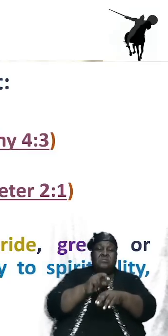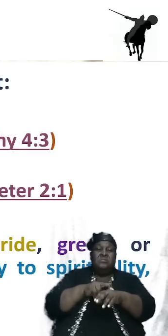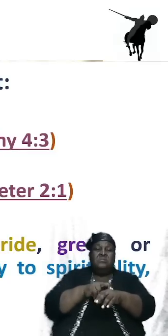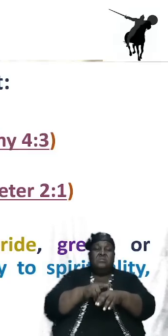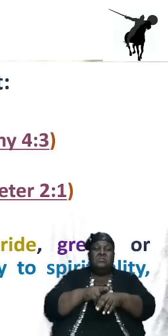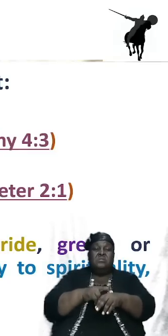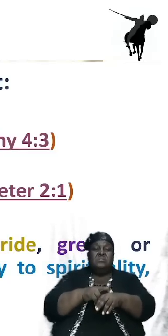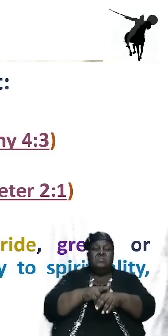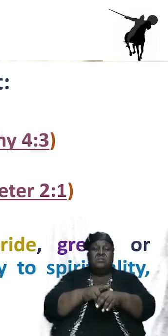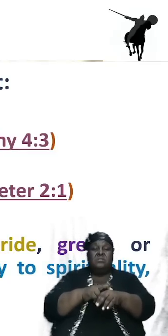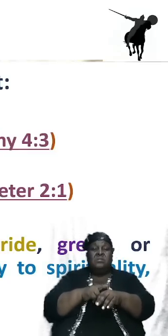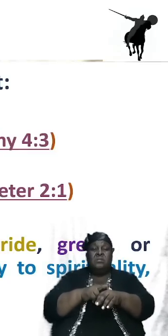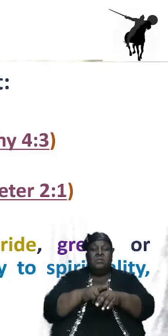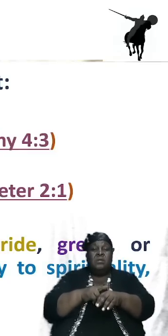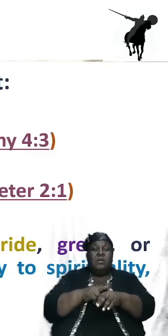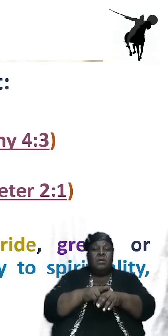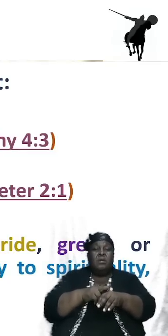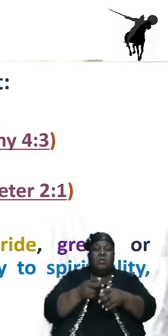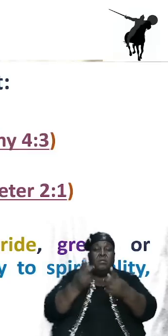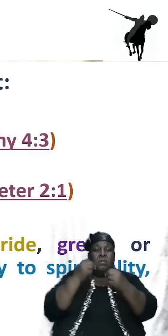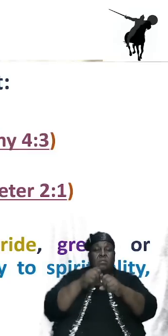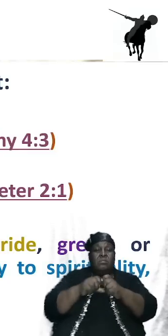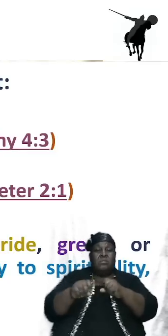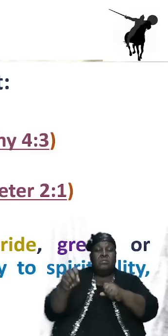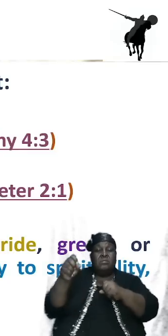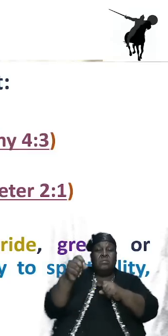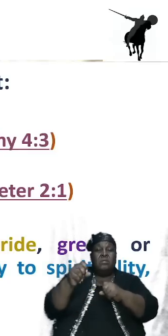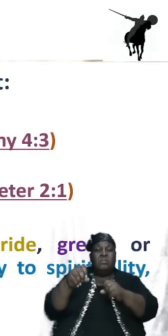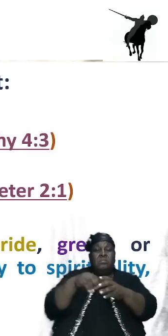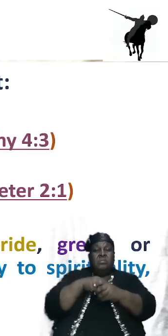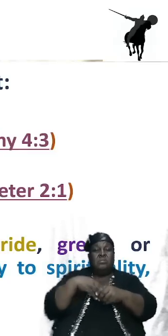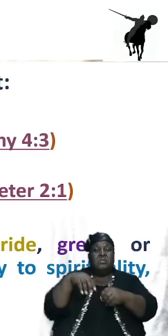have this tendency to couple it in this thing called love.